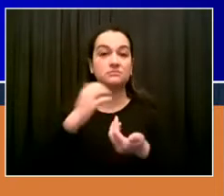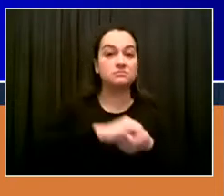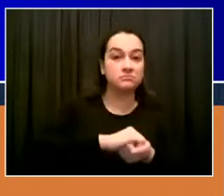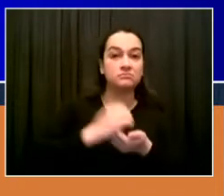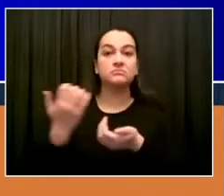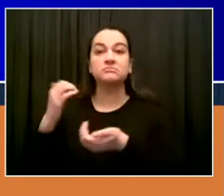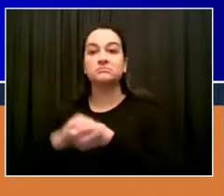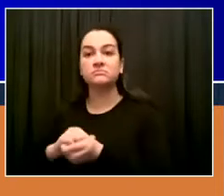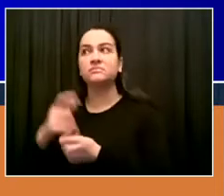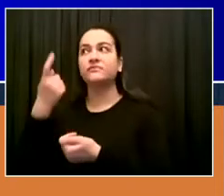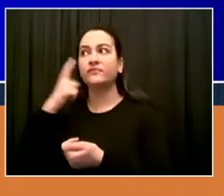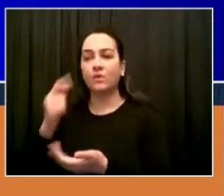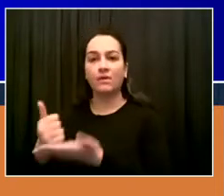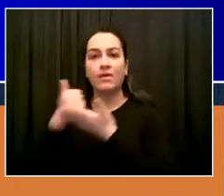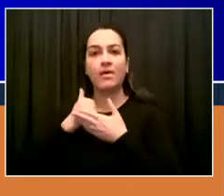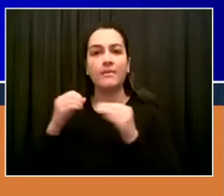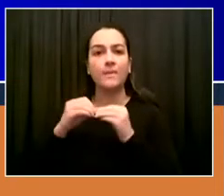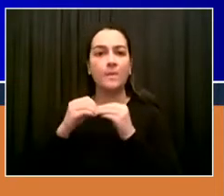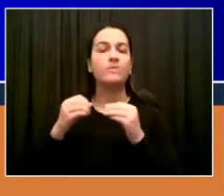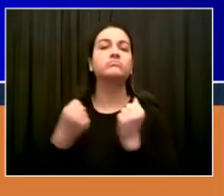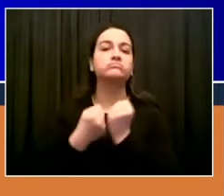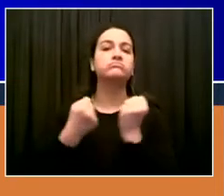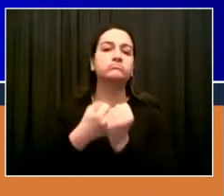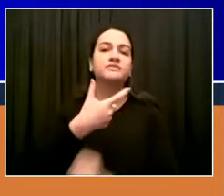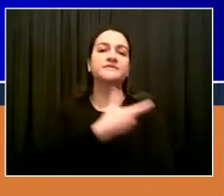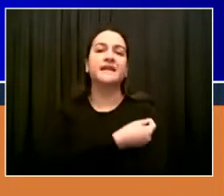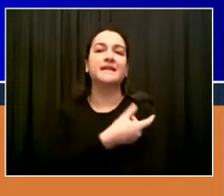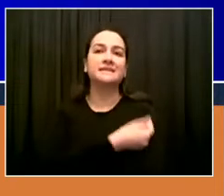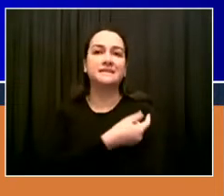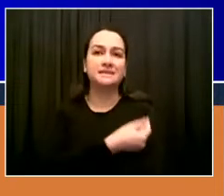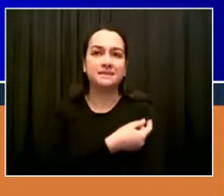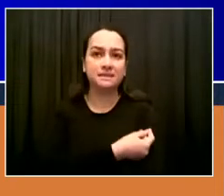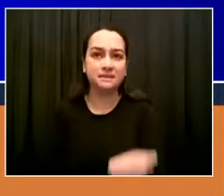NYCHA buildings, for residents of Fulton houses and Chelsea